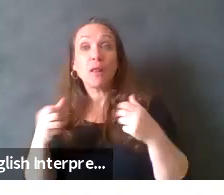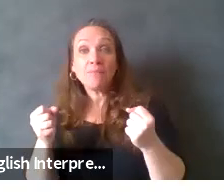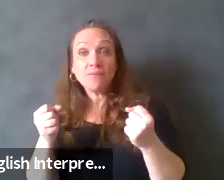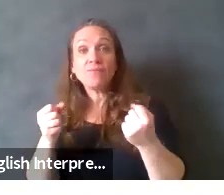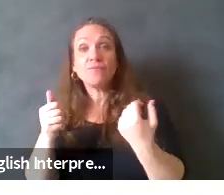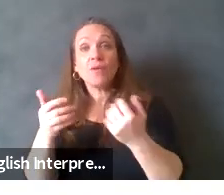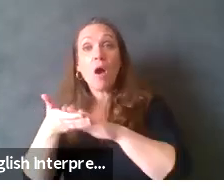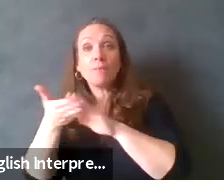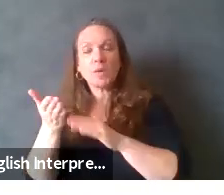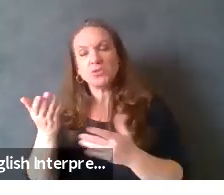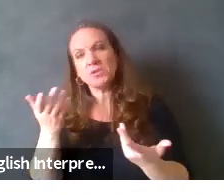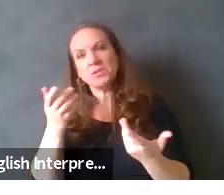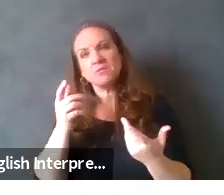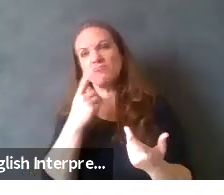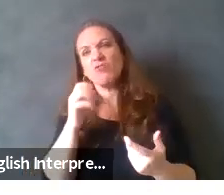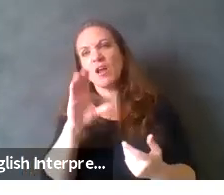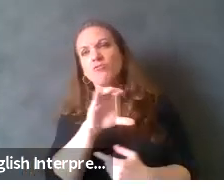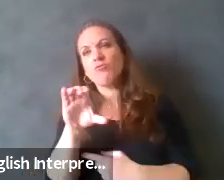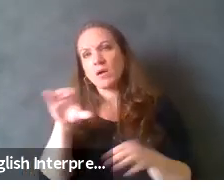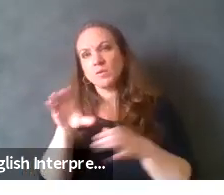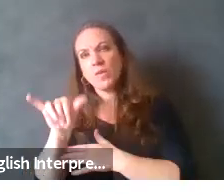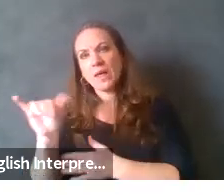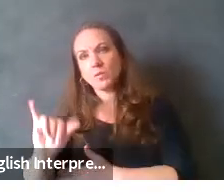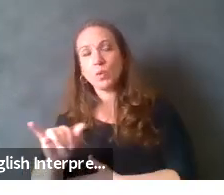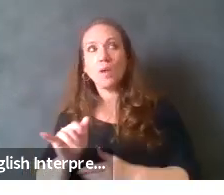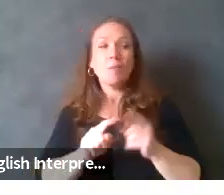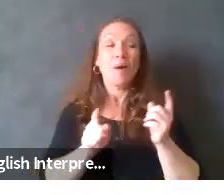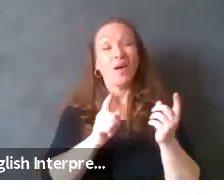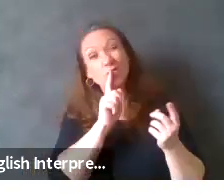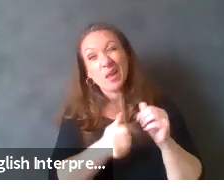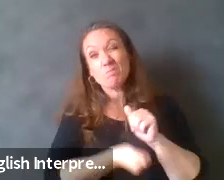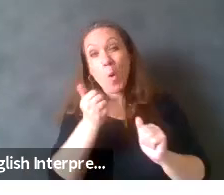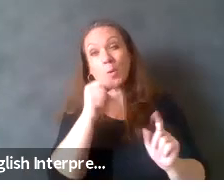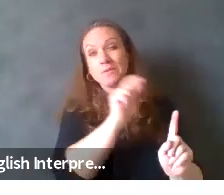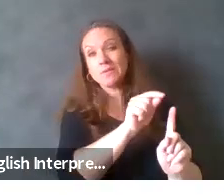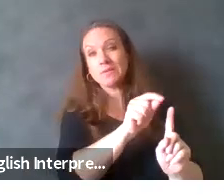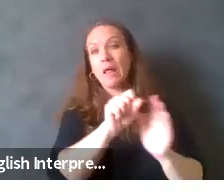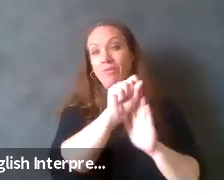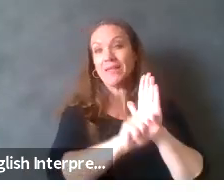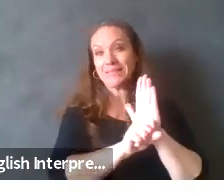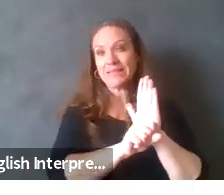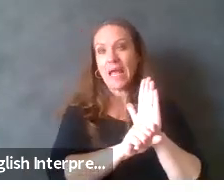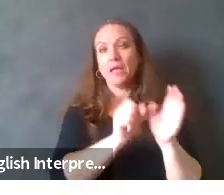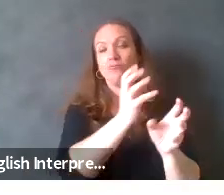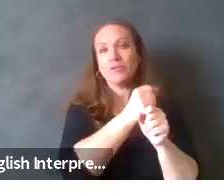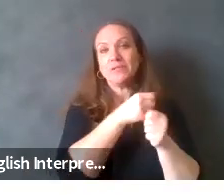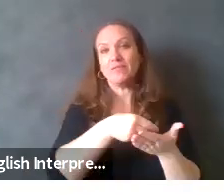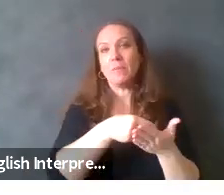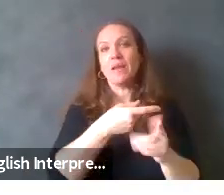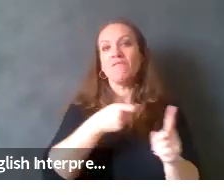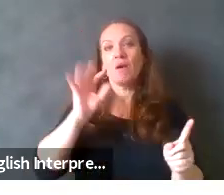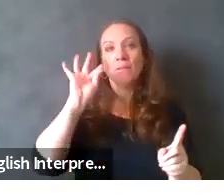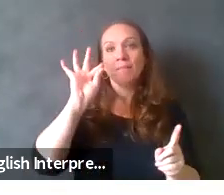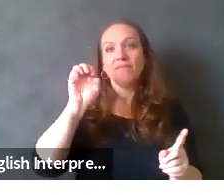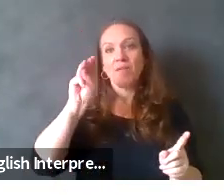there's negotiations with the state, but it really is the state will be reimbursed by FEMA under public assistance for